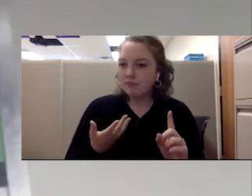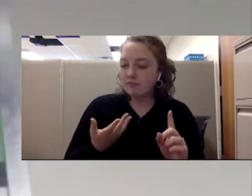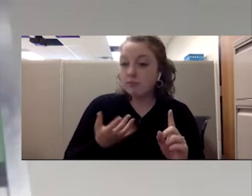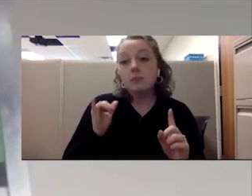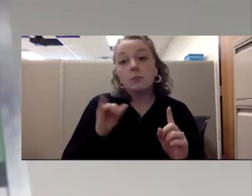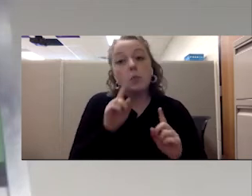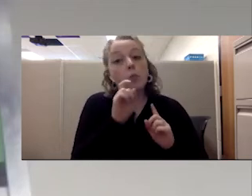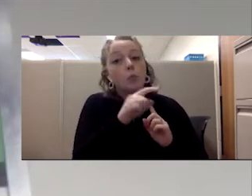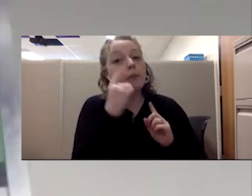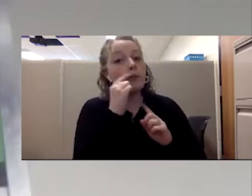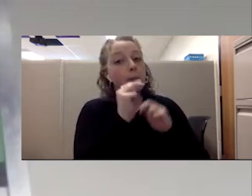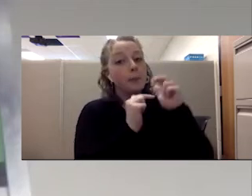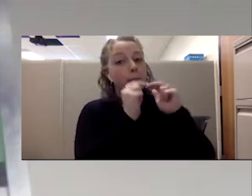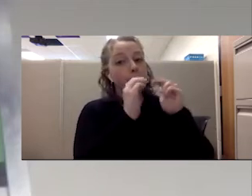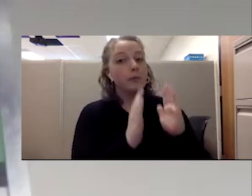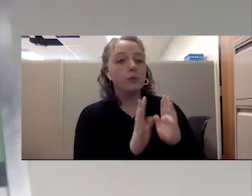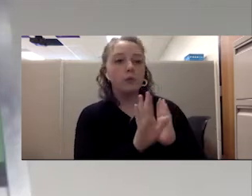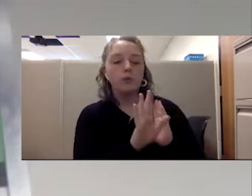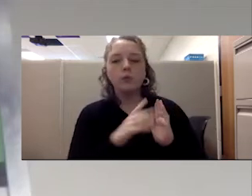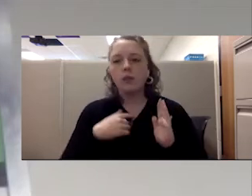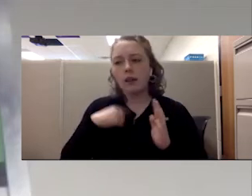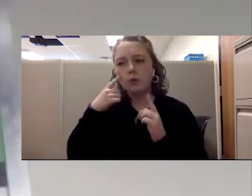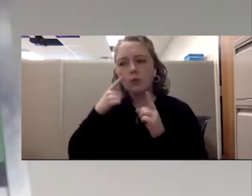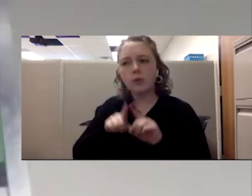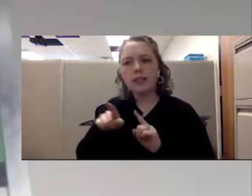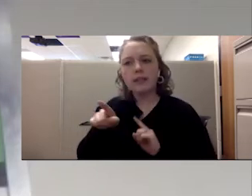mine as well. I agree. I'm